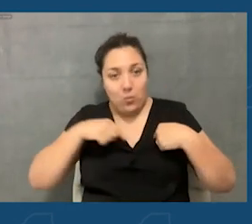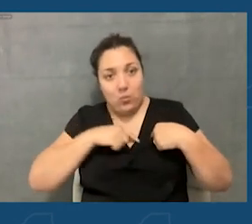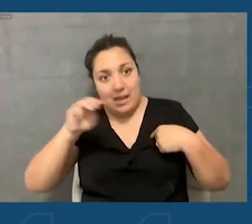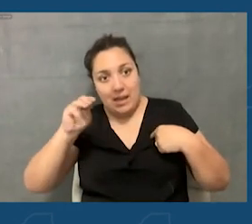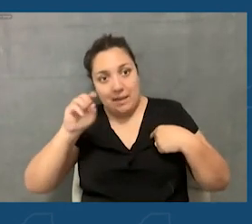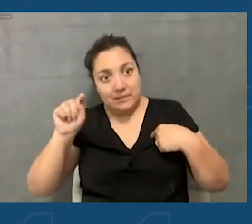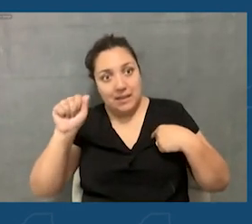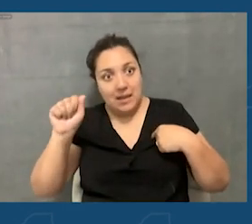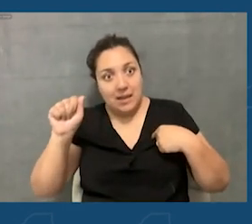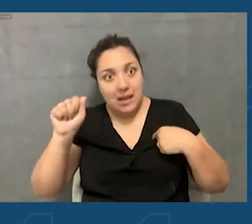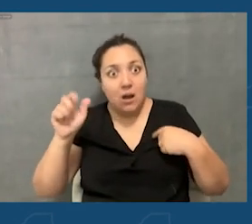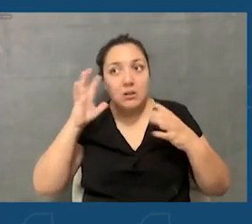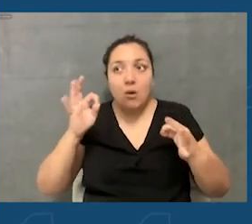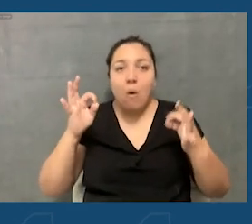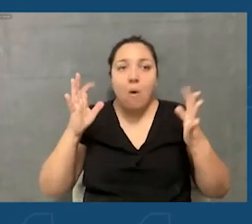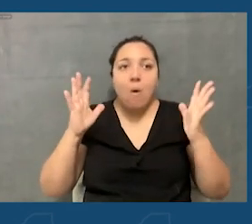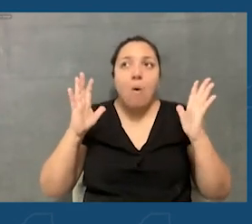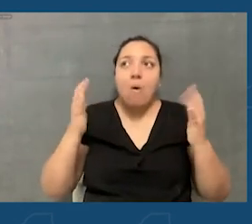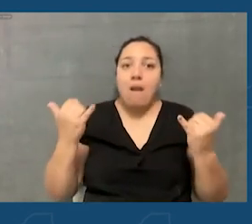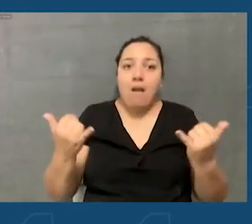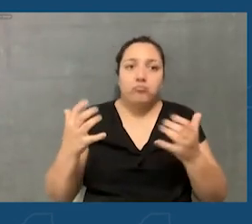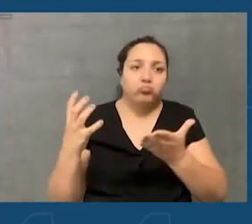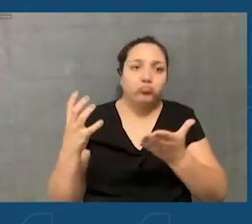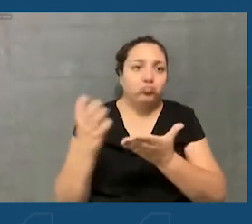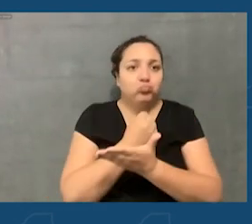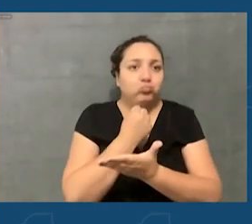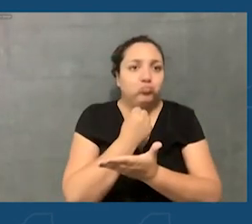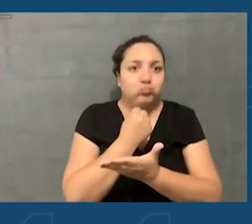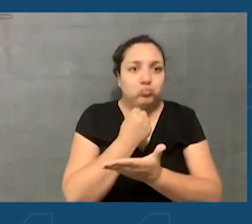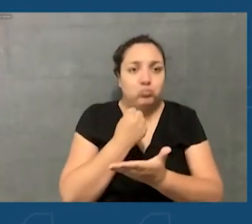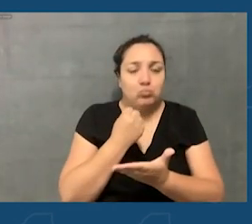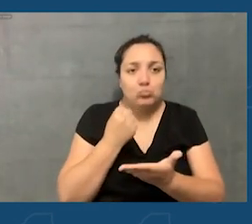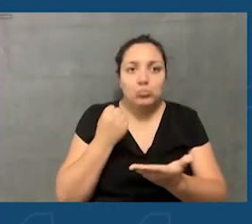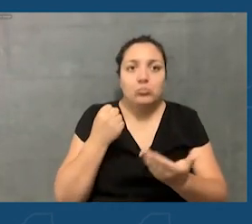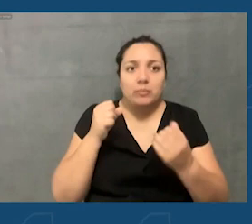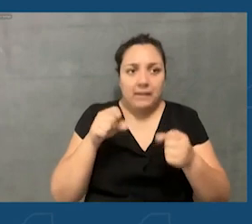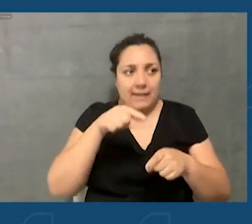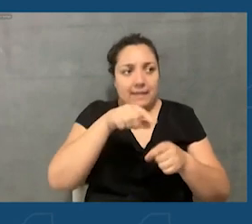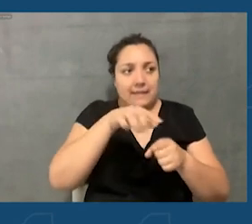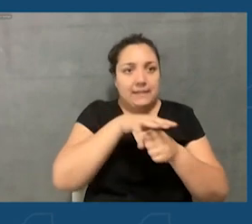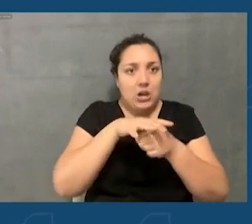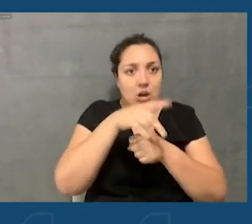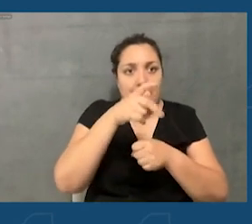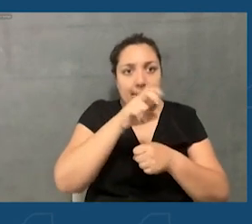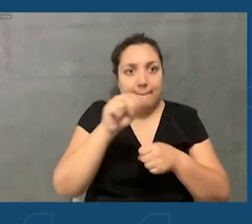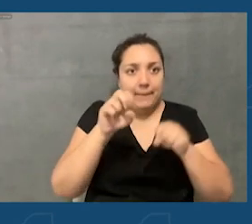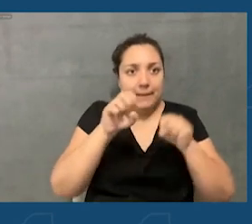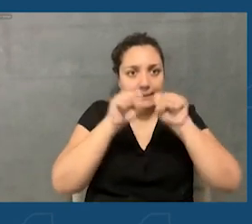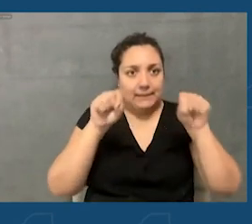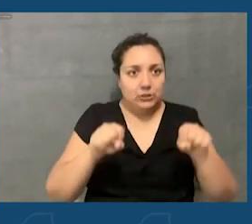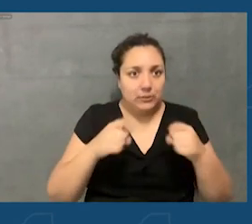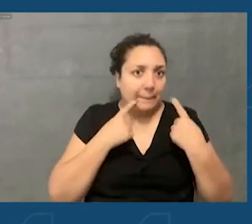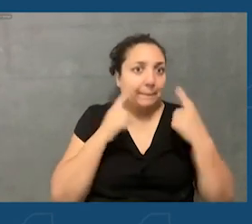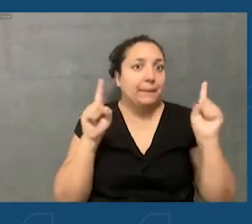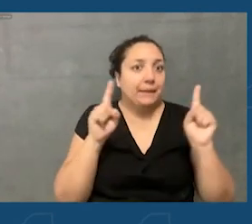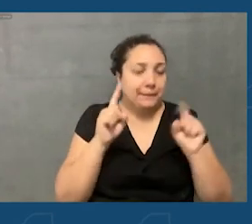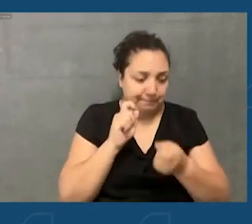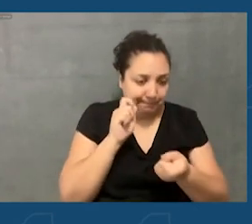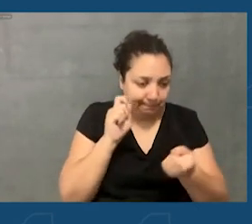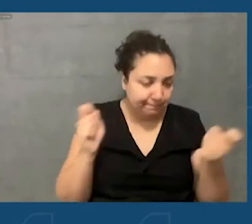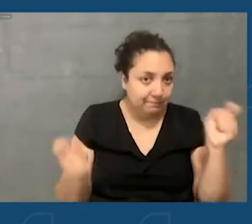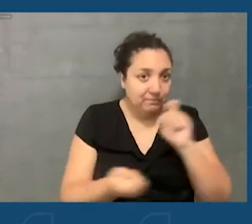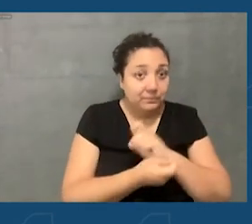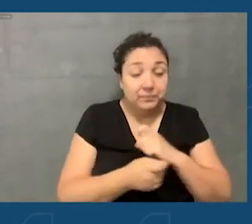of opportunity and totally transformed this section of Penn Station. People are coming out of, coming